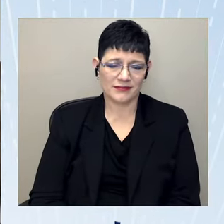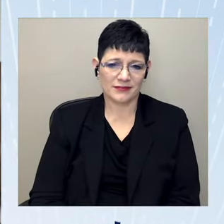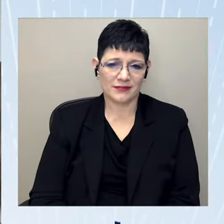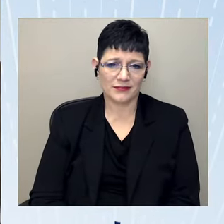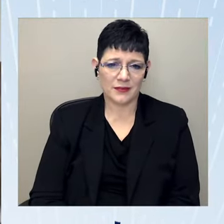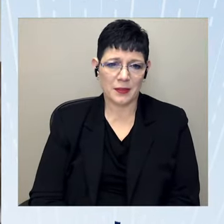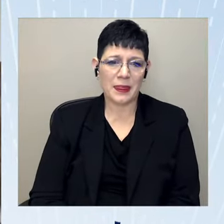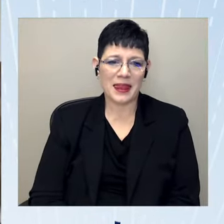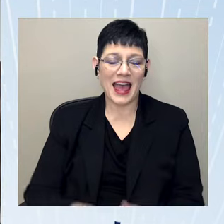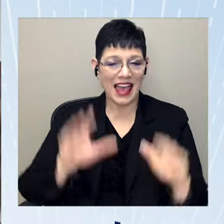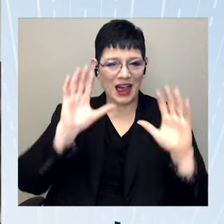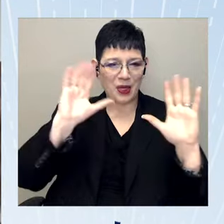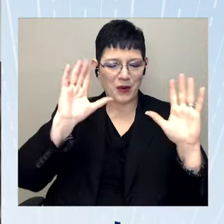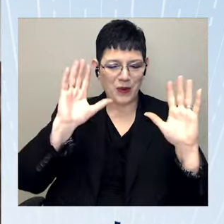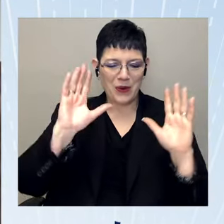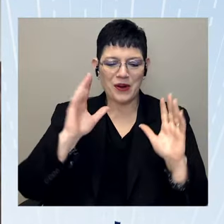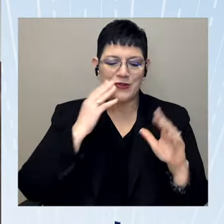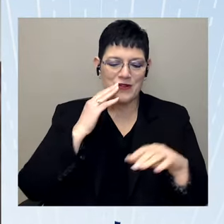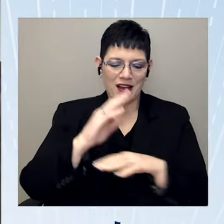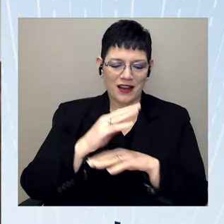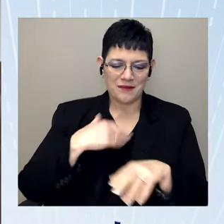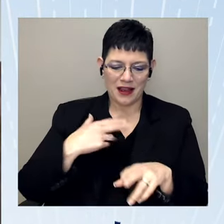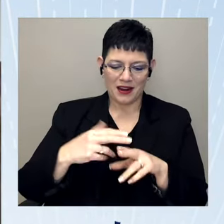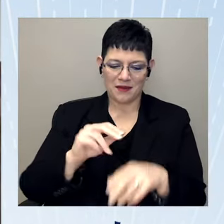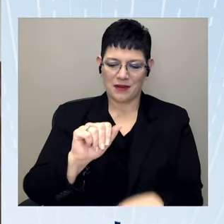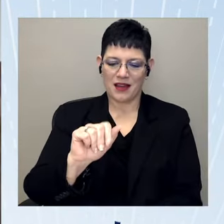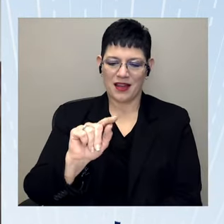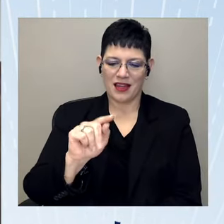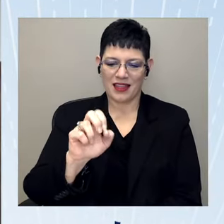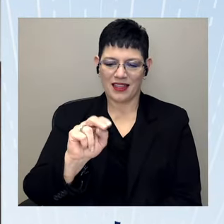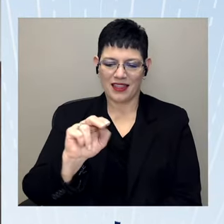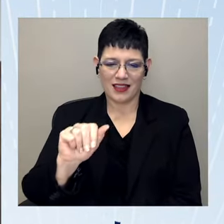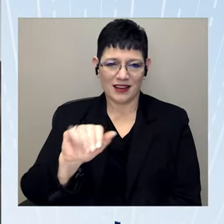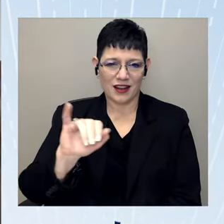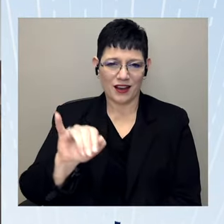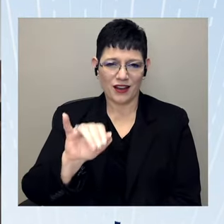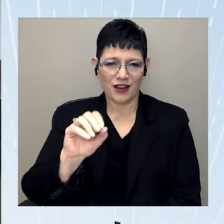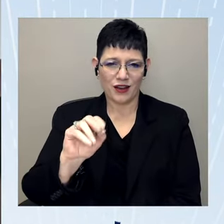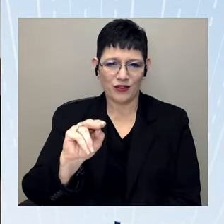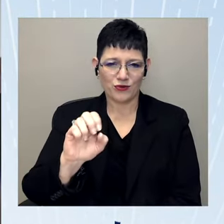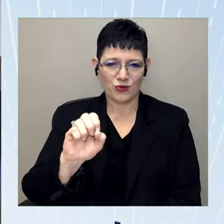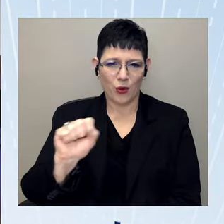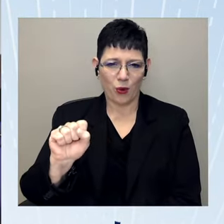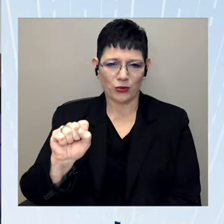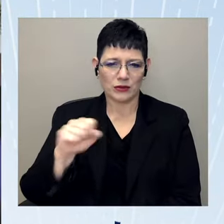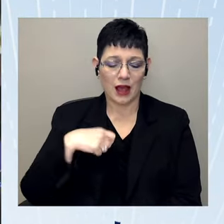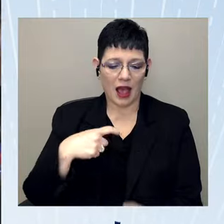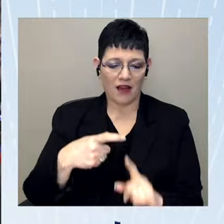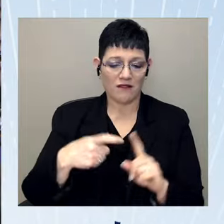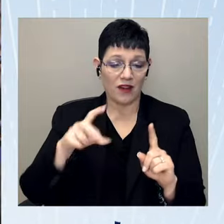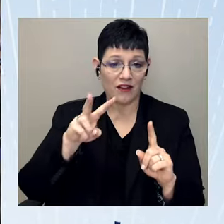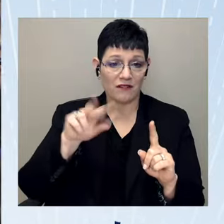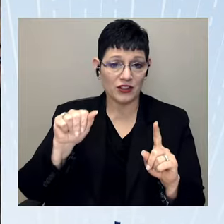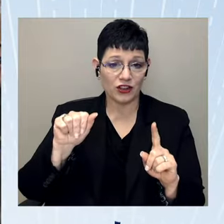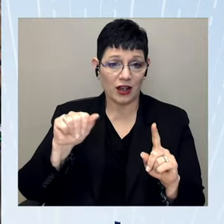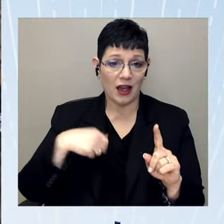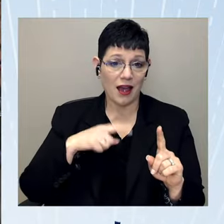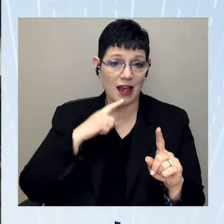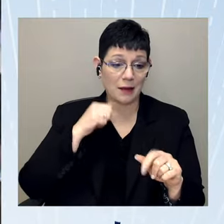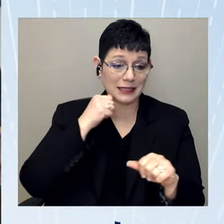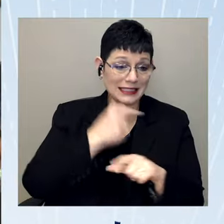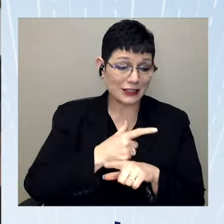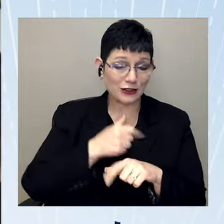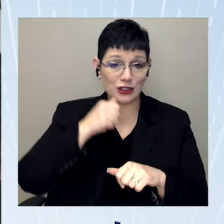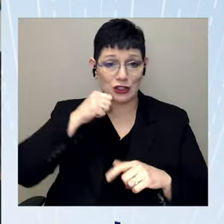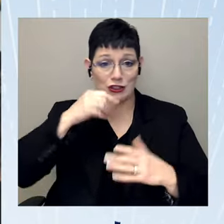Hi, good afternoon, everyone. My name is Athena Jones. I'm from Portsmouth, Virginia. I'm a sister, I'm a daughter, I'm a